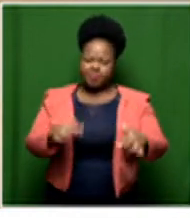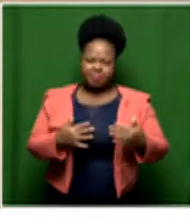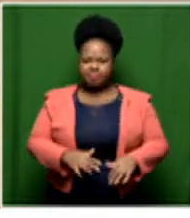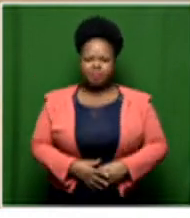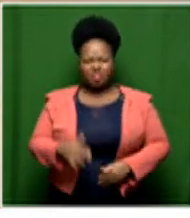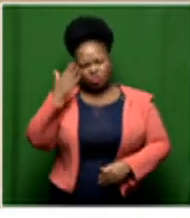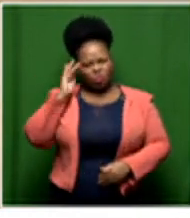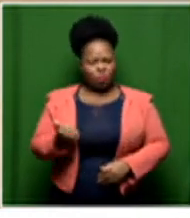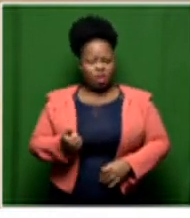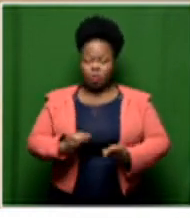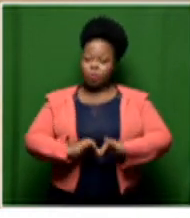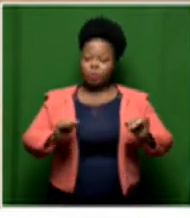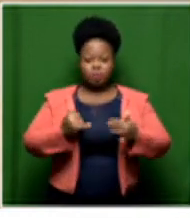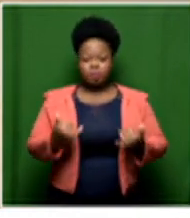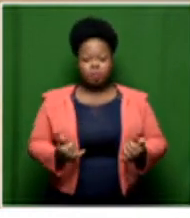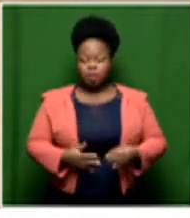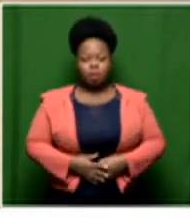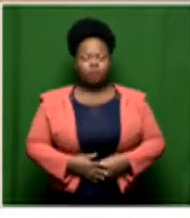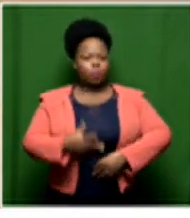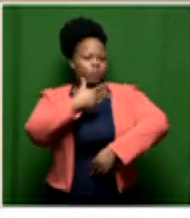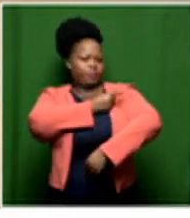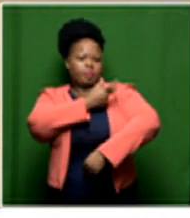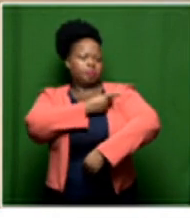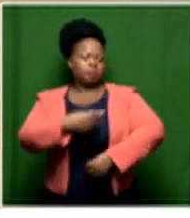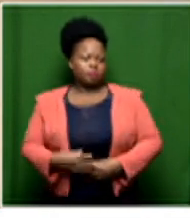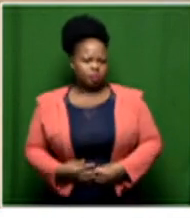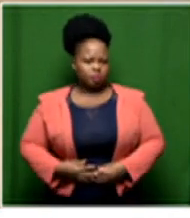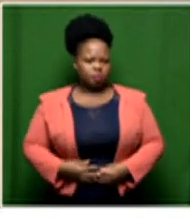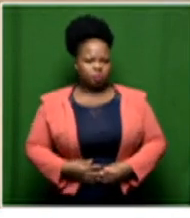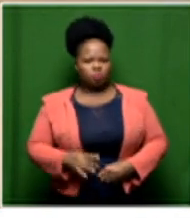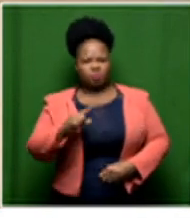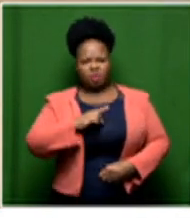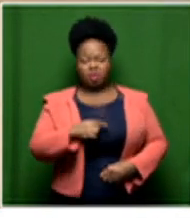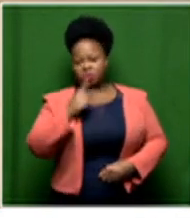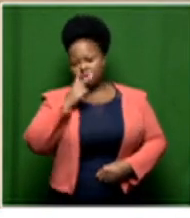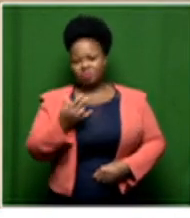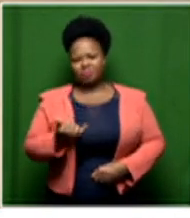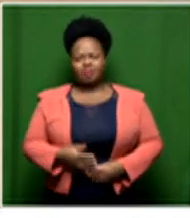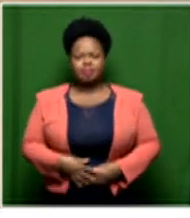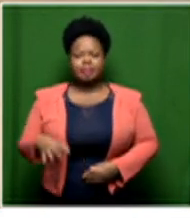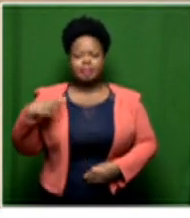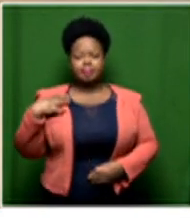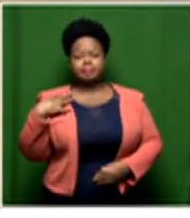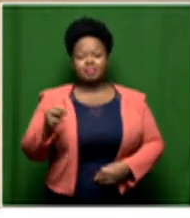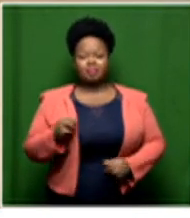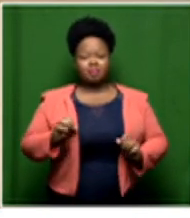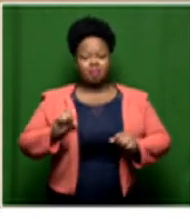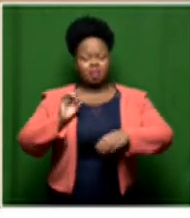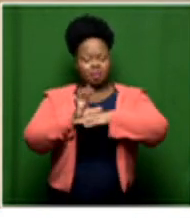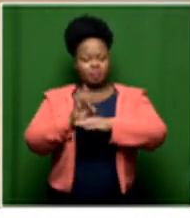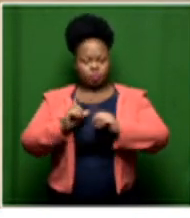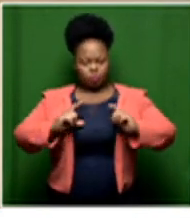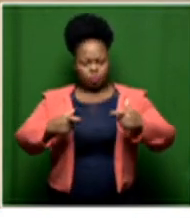field, particularly now in this field of vaccines. It does seem that when the ministerial advisory committees